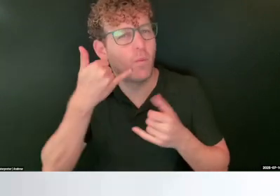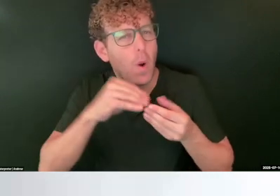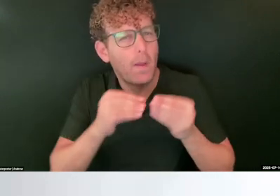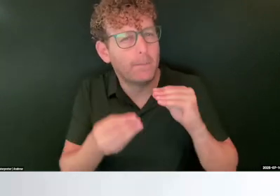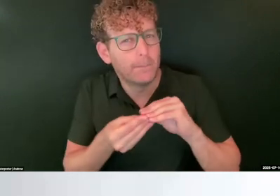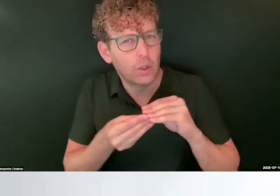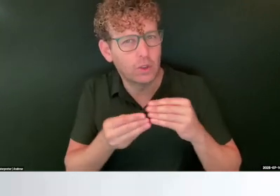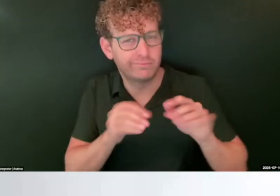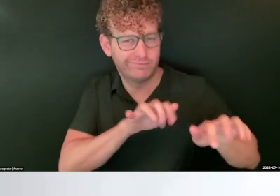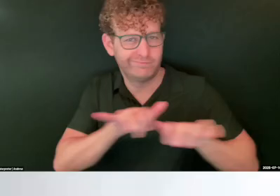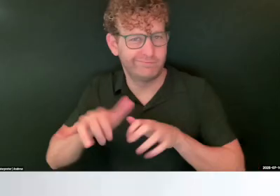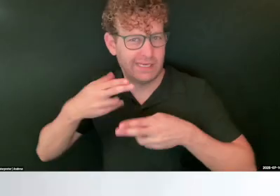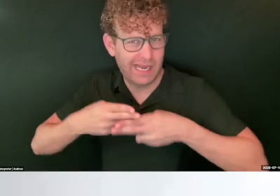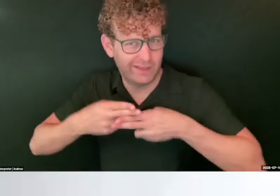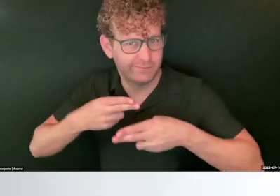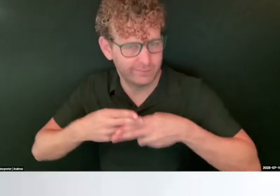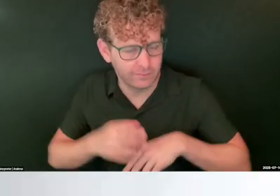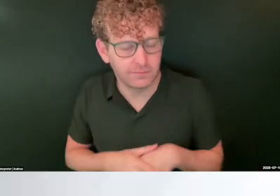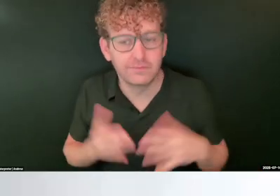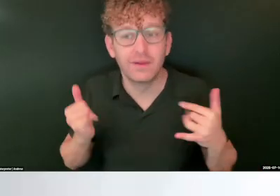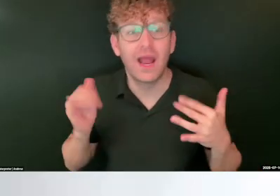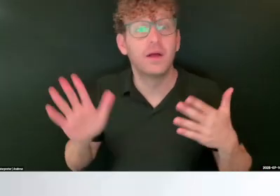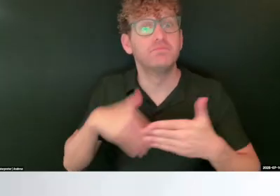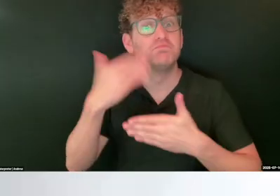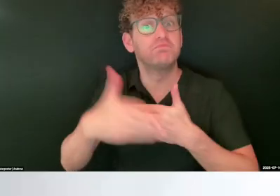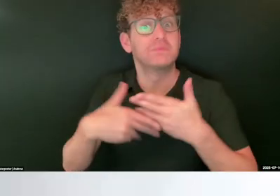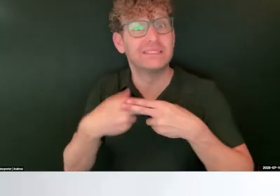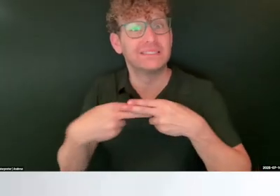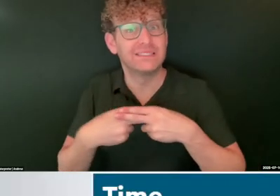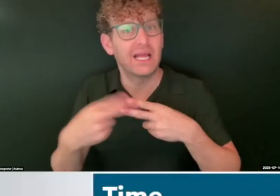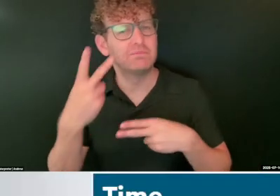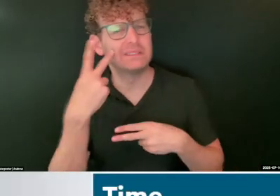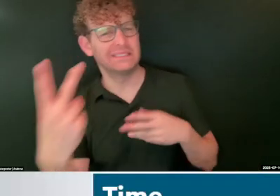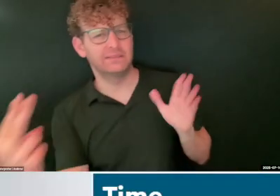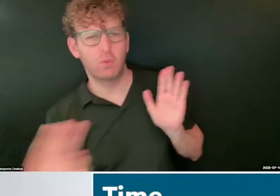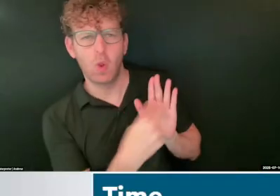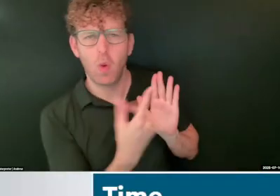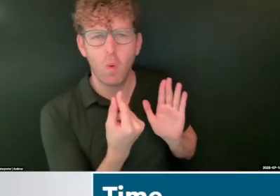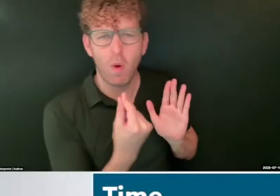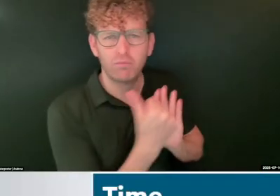in. Now let's move on to the next slide to look at today's agenda.